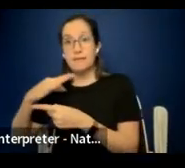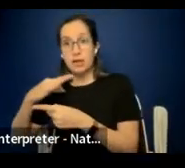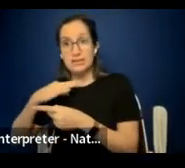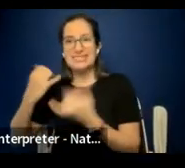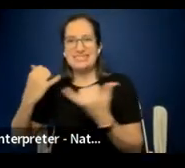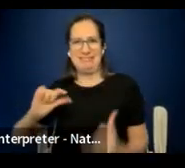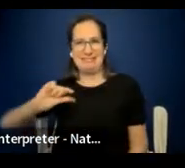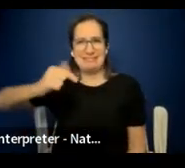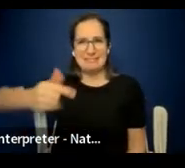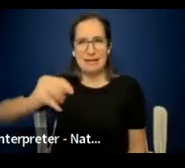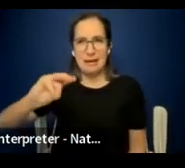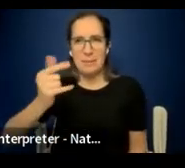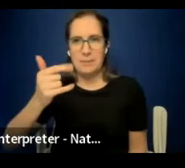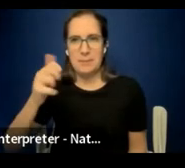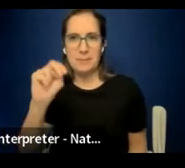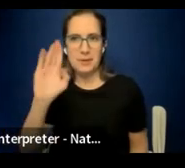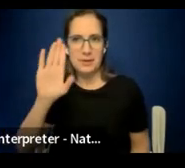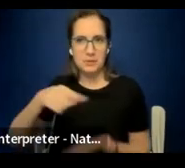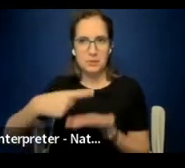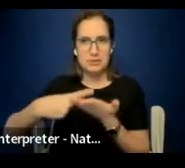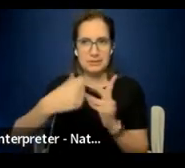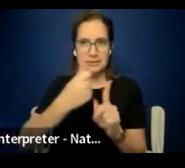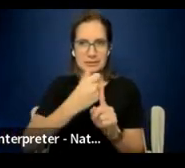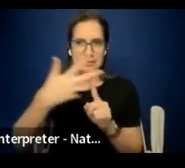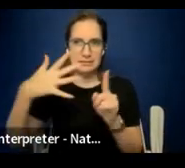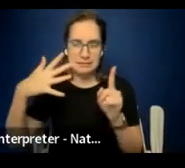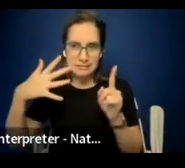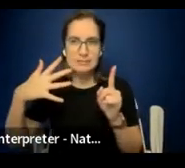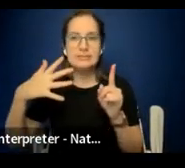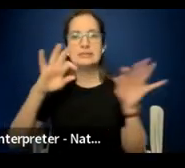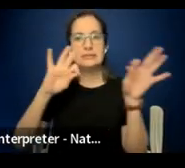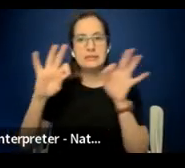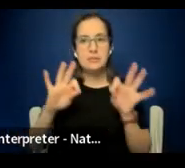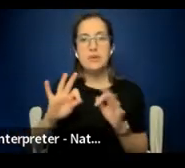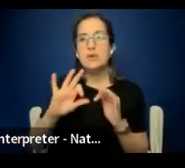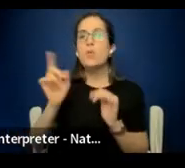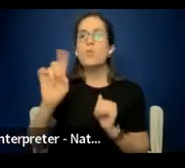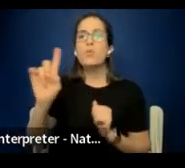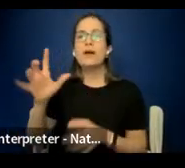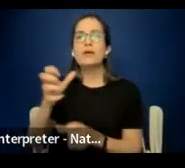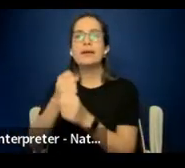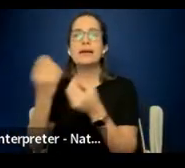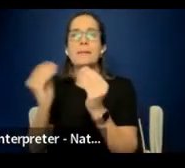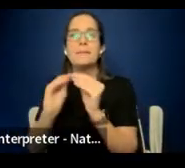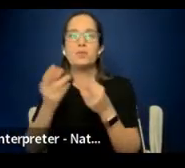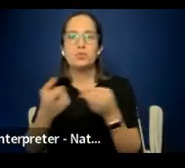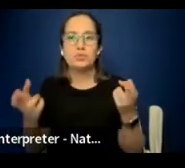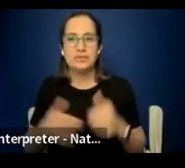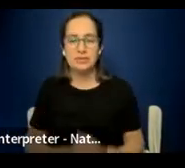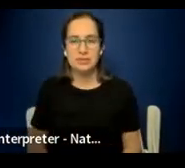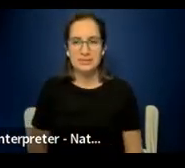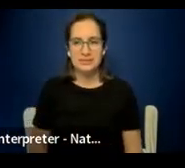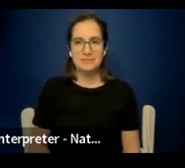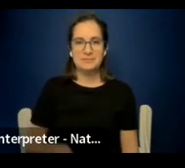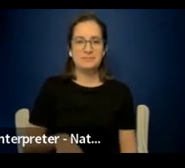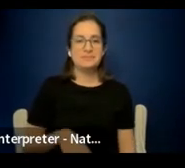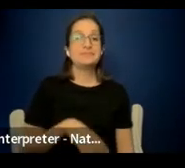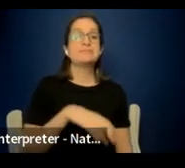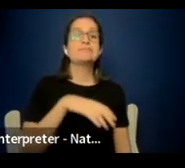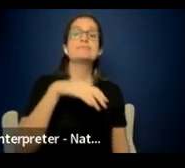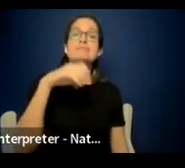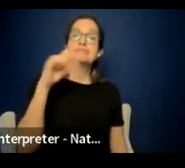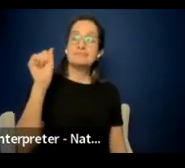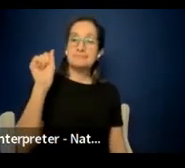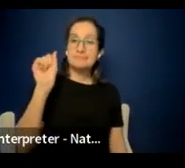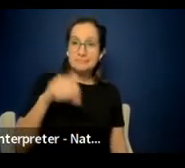for a minute to kind of talk through this or just at least share where you can get more of these resources. Mm-hmm. Yeah. So really